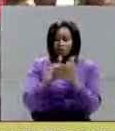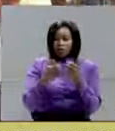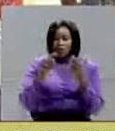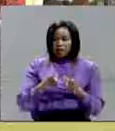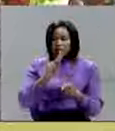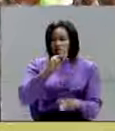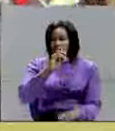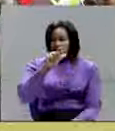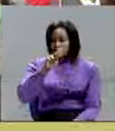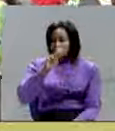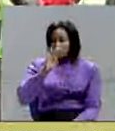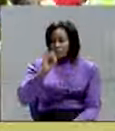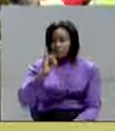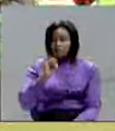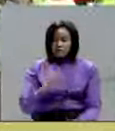Kisubi.